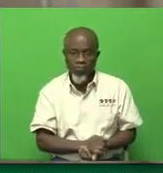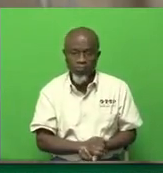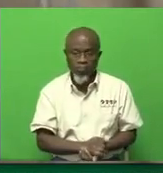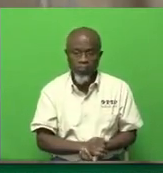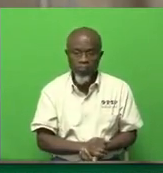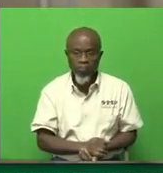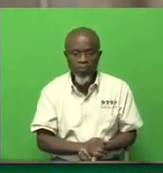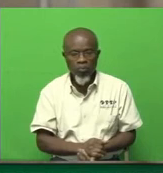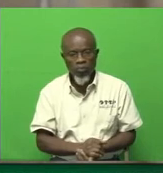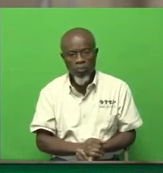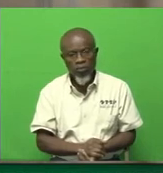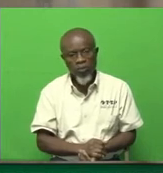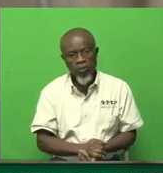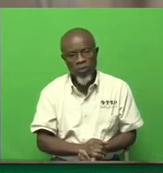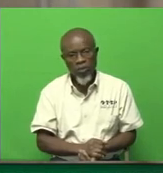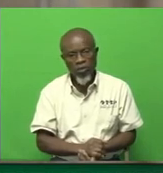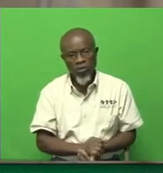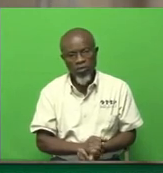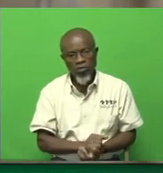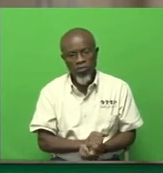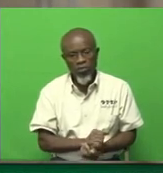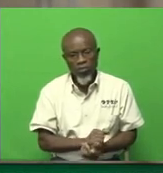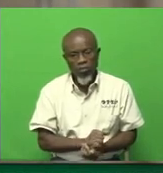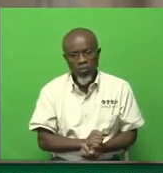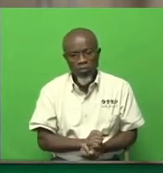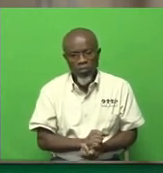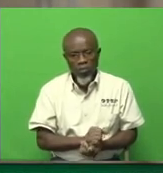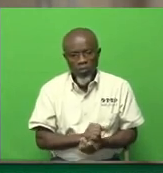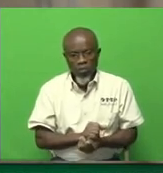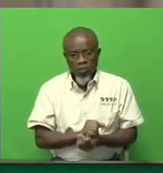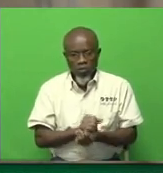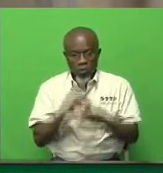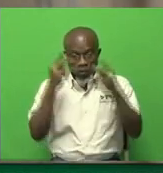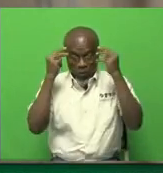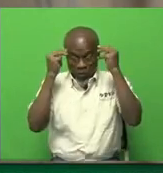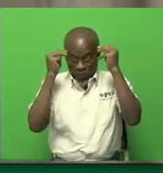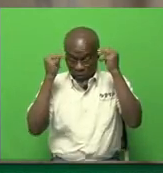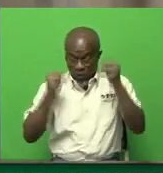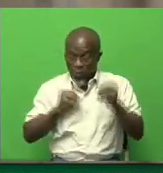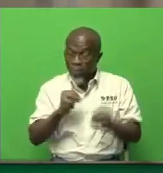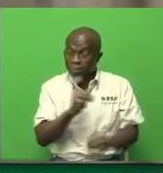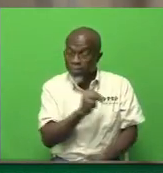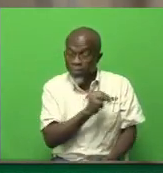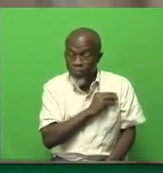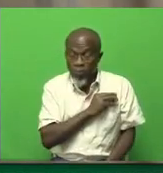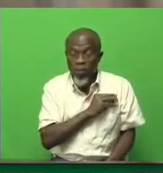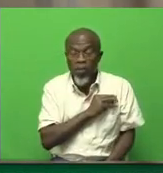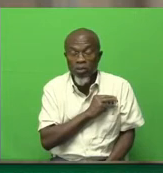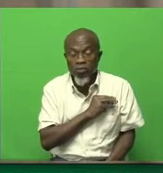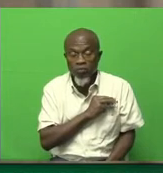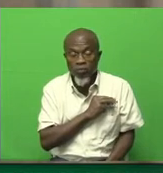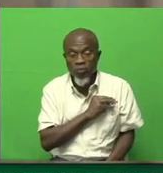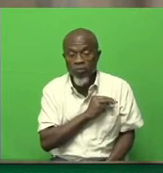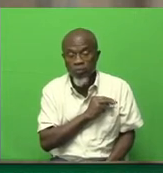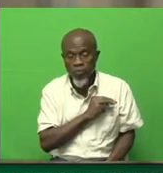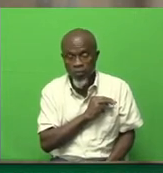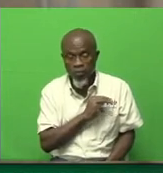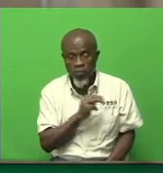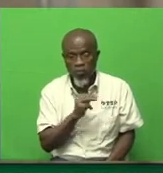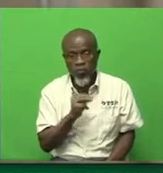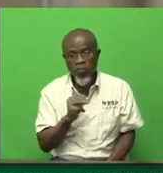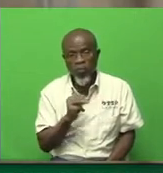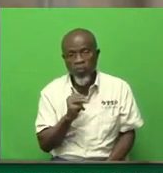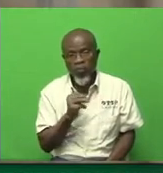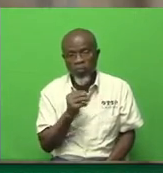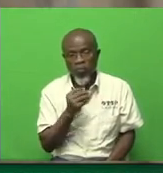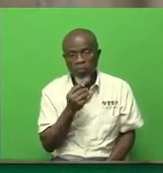Deputy speaker the member Filipino bonus Bonnet West spoke about a comment made by the